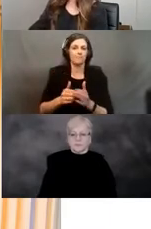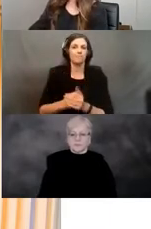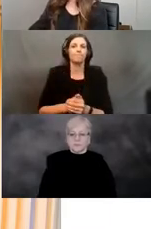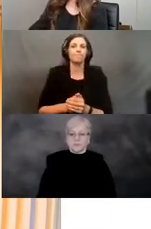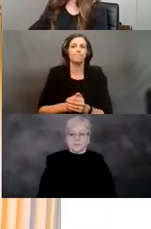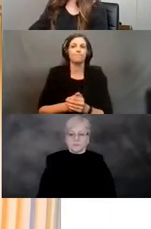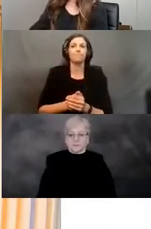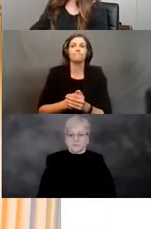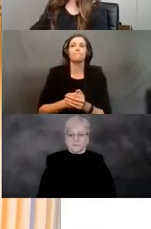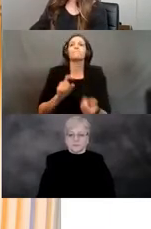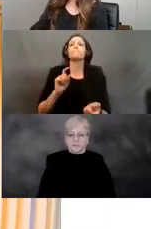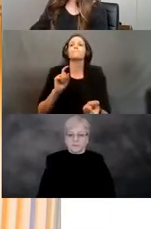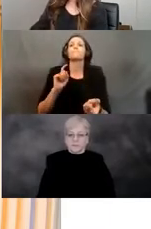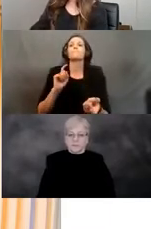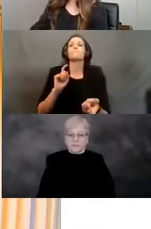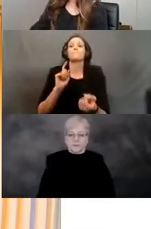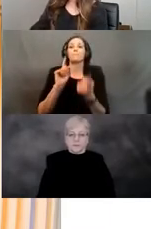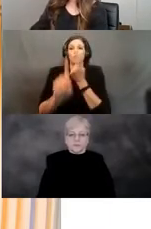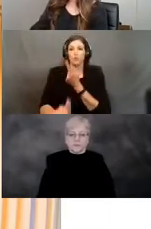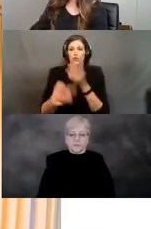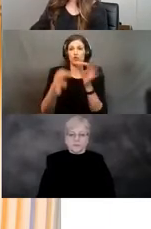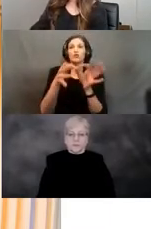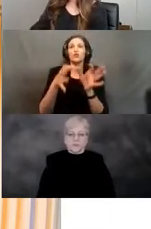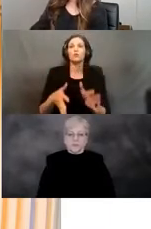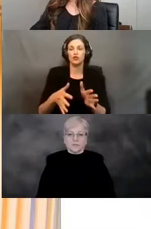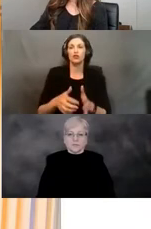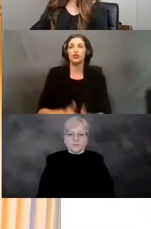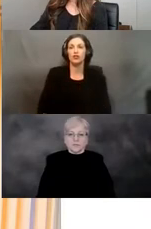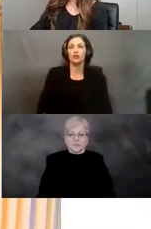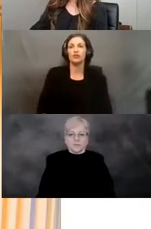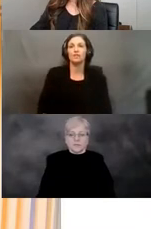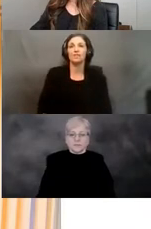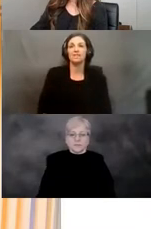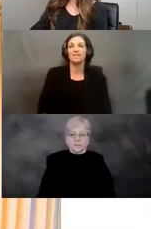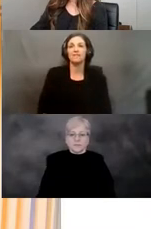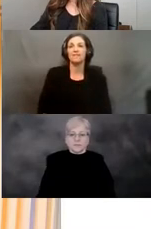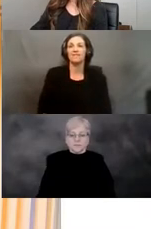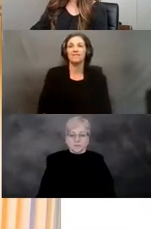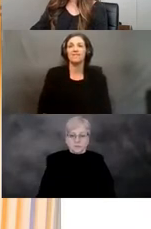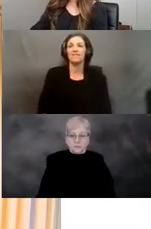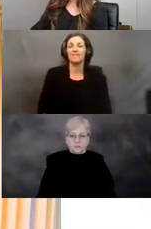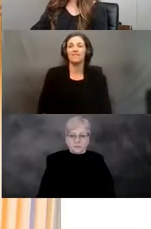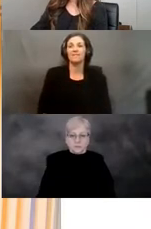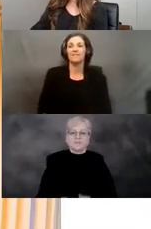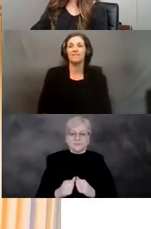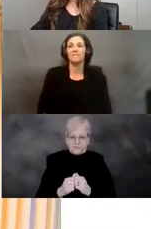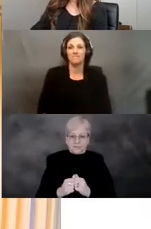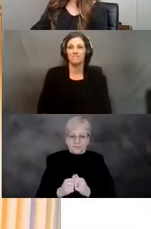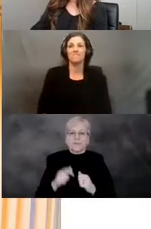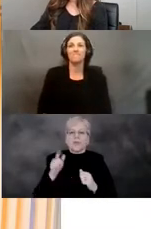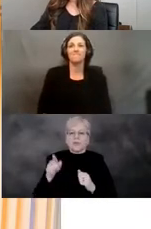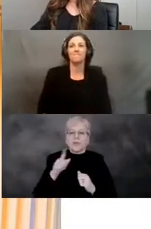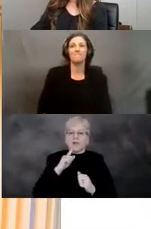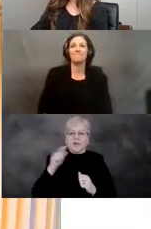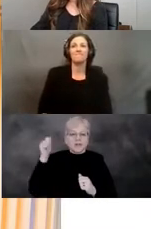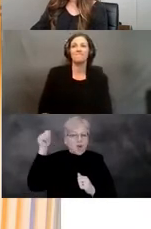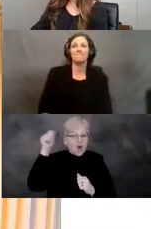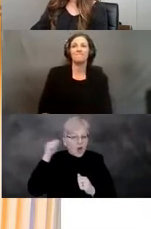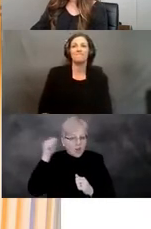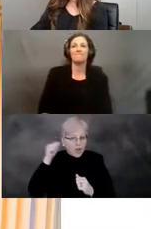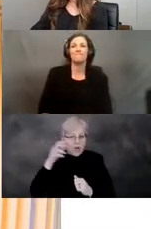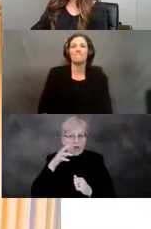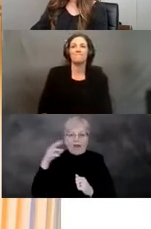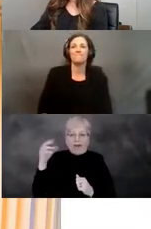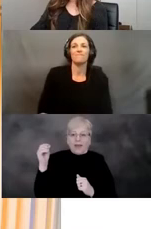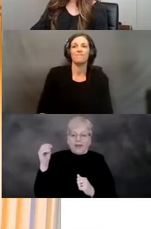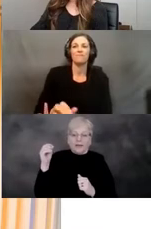looks like a round table. So, so there's a, there is, um, audio as well as, uh,